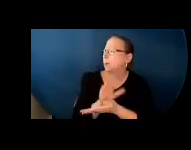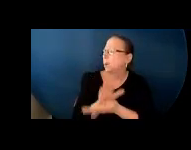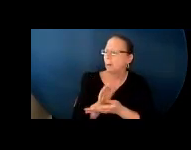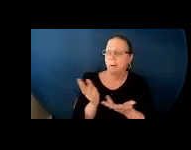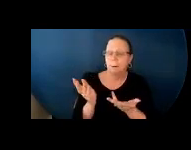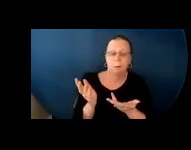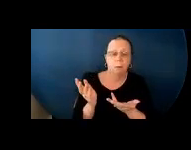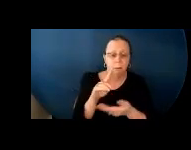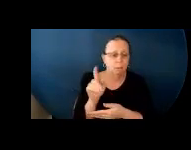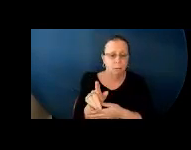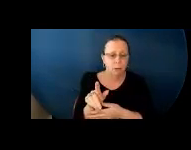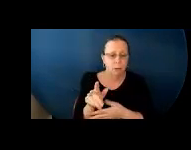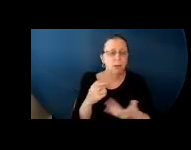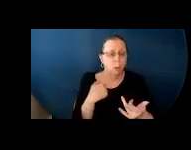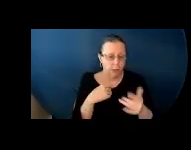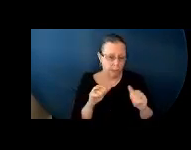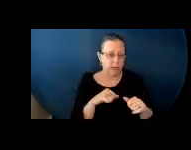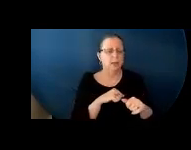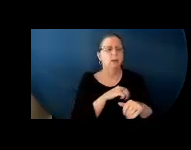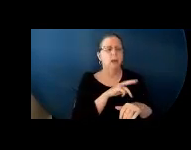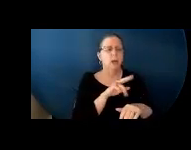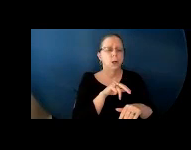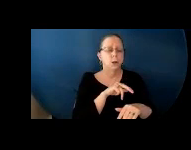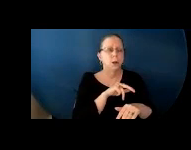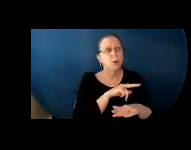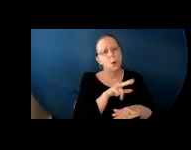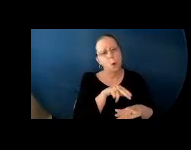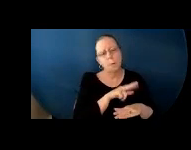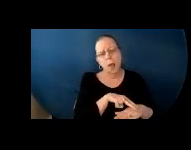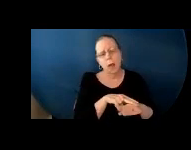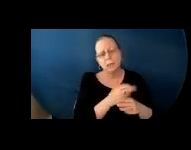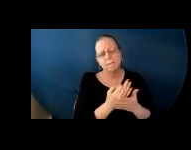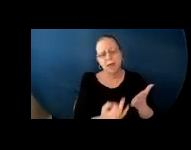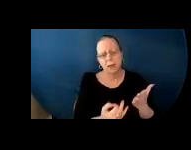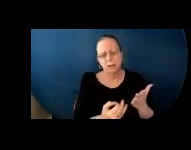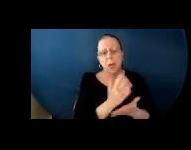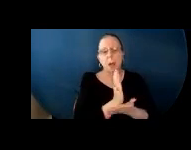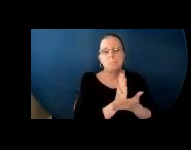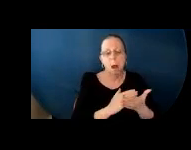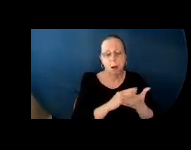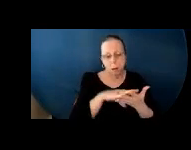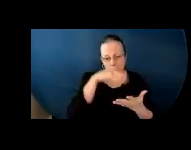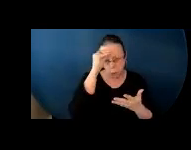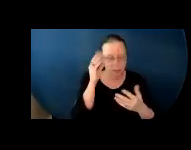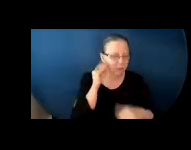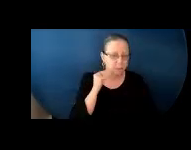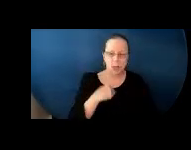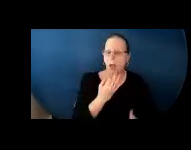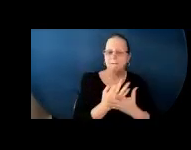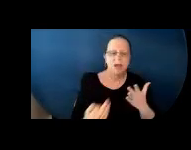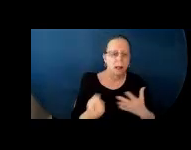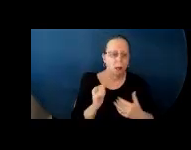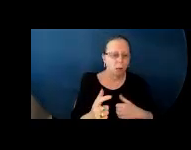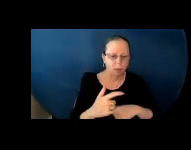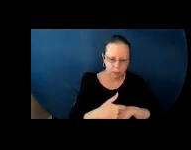need to normalize failure as part of the learning experience. Okay. I fail all the time, but you know what? I don't